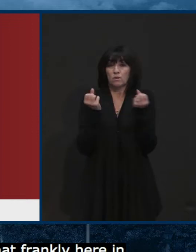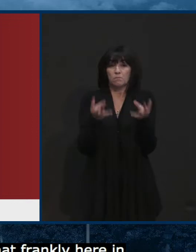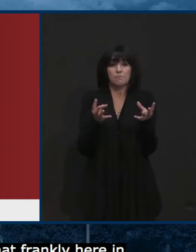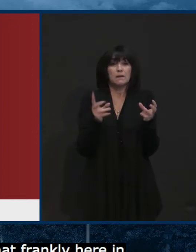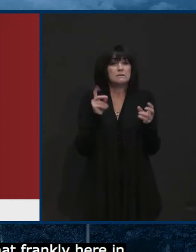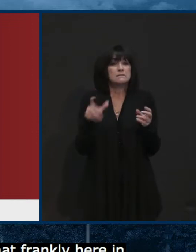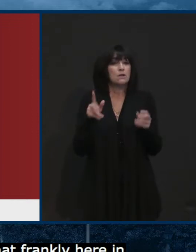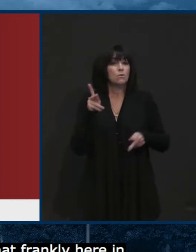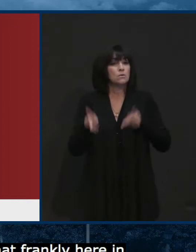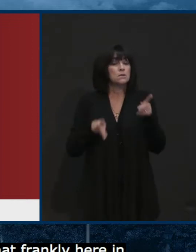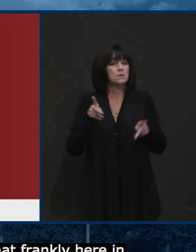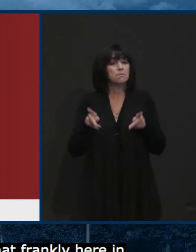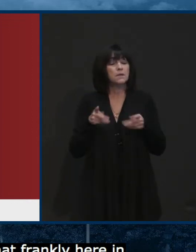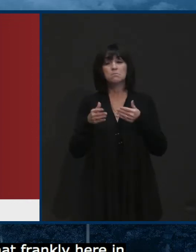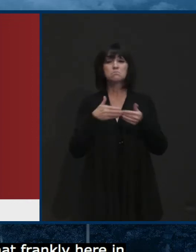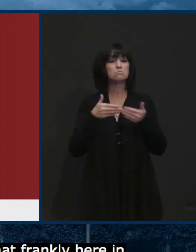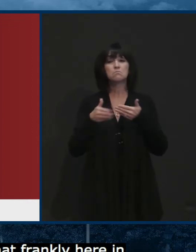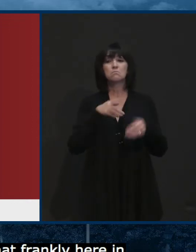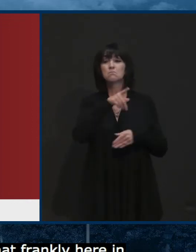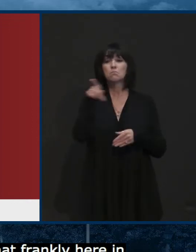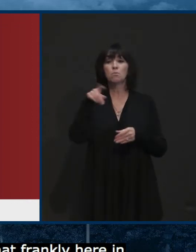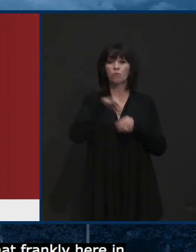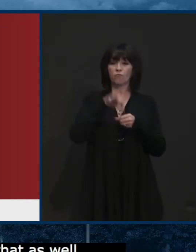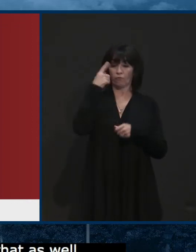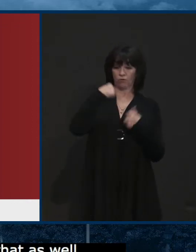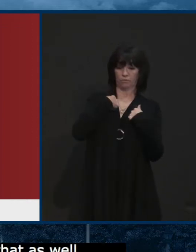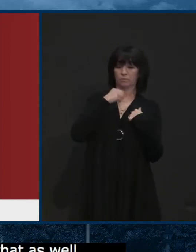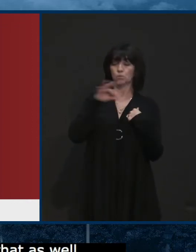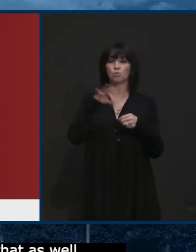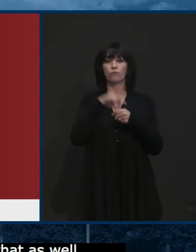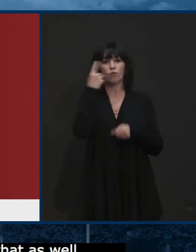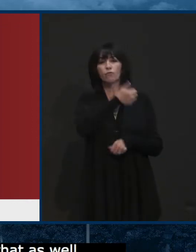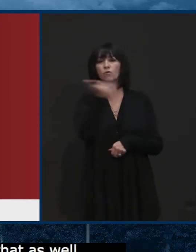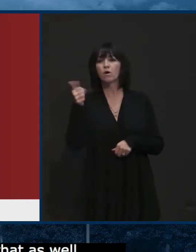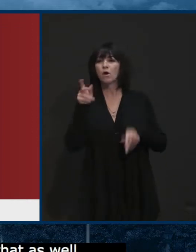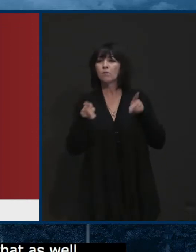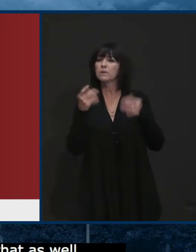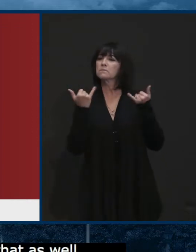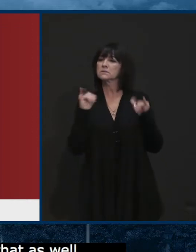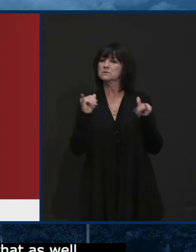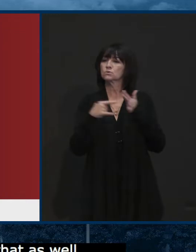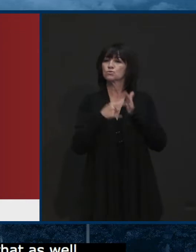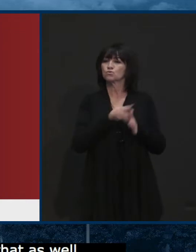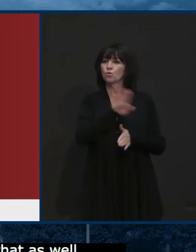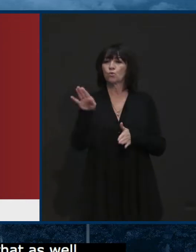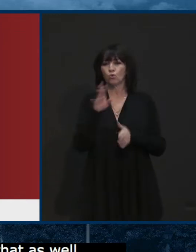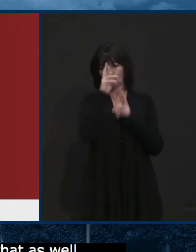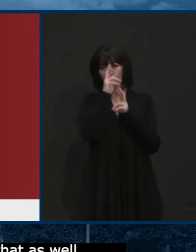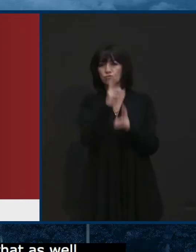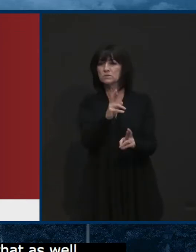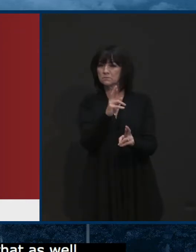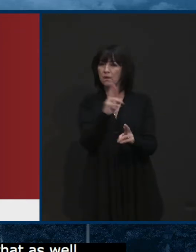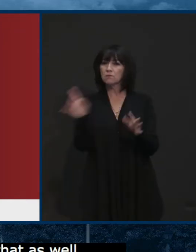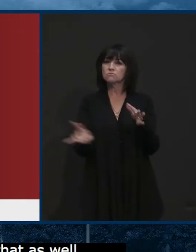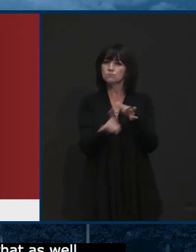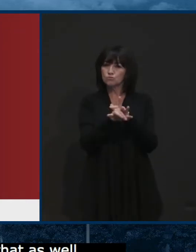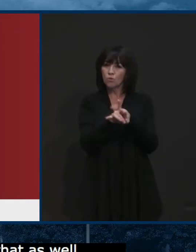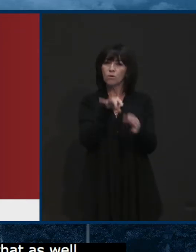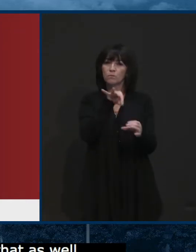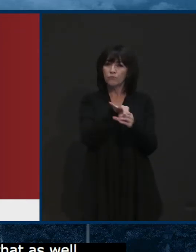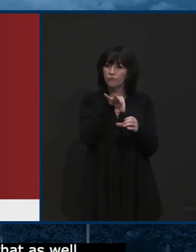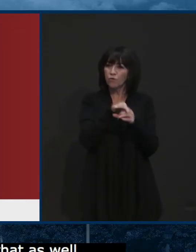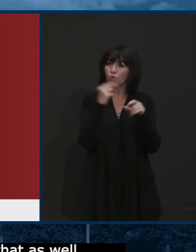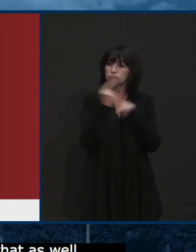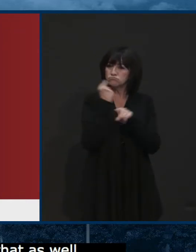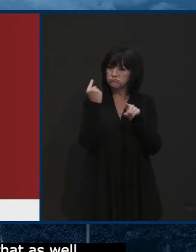for my preferences or not, were very respectful as they entered the polls and left them, and so we want to thank